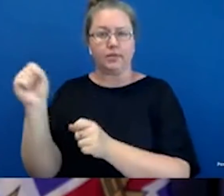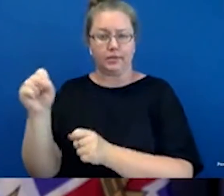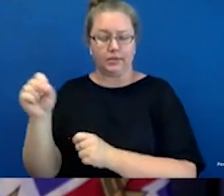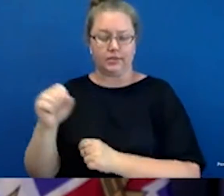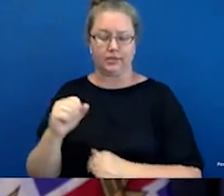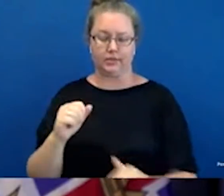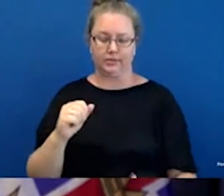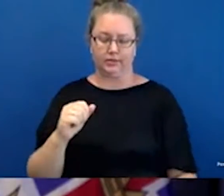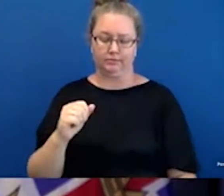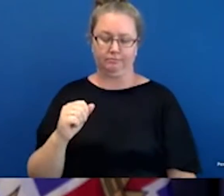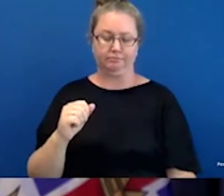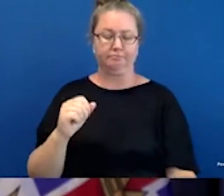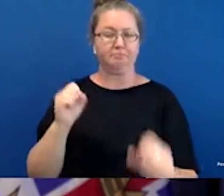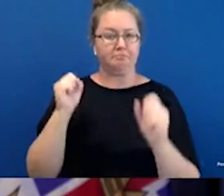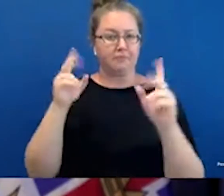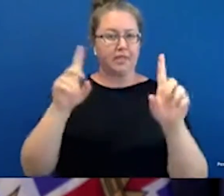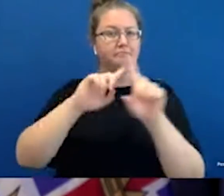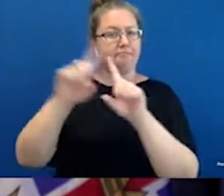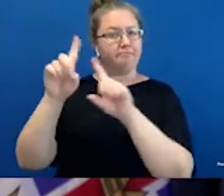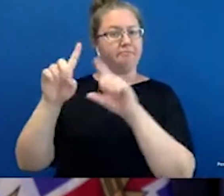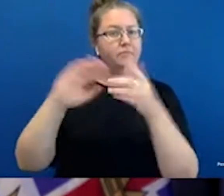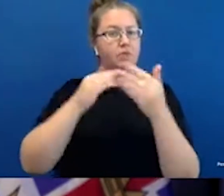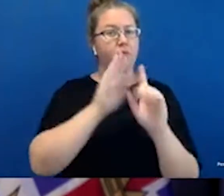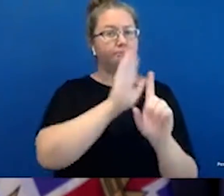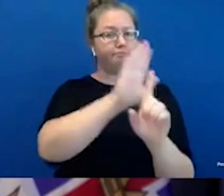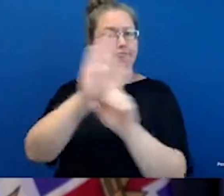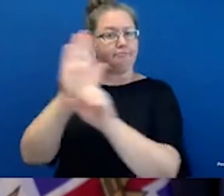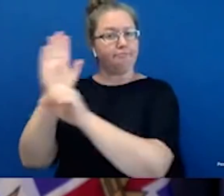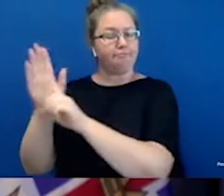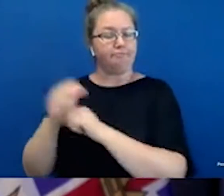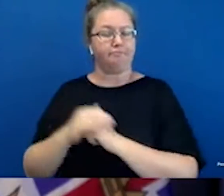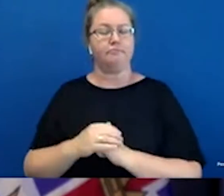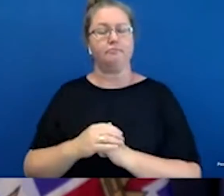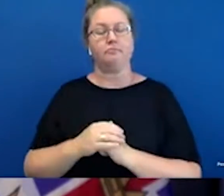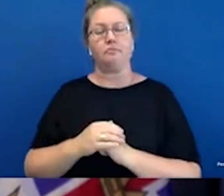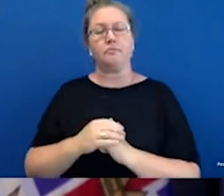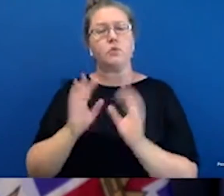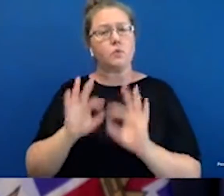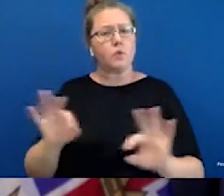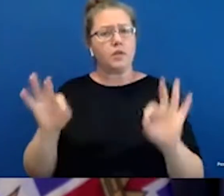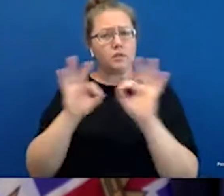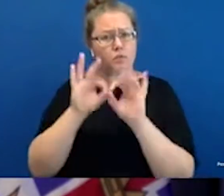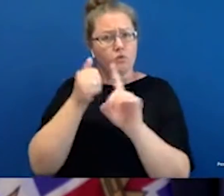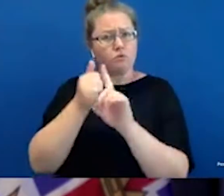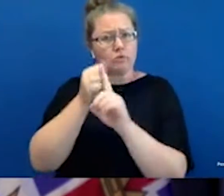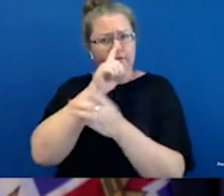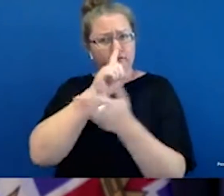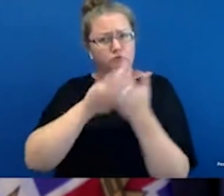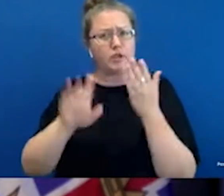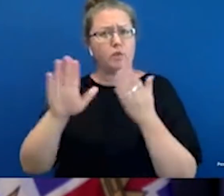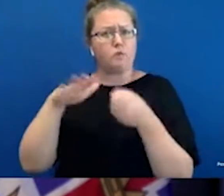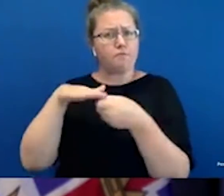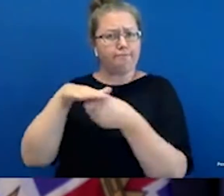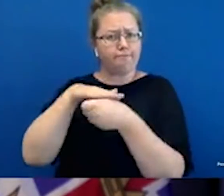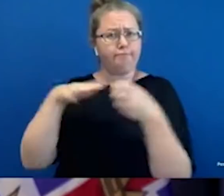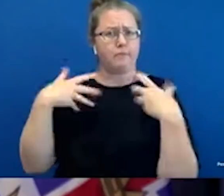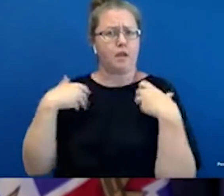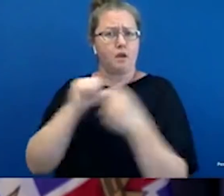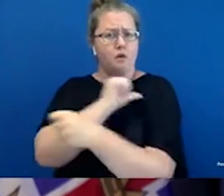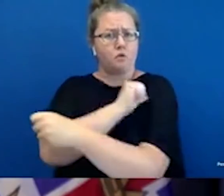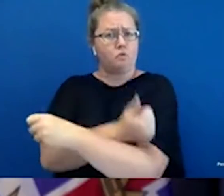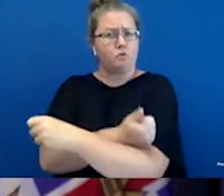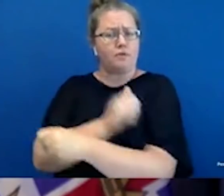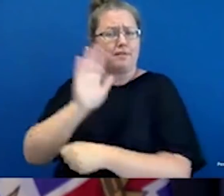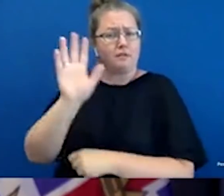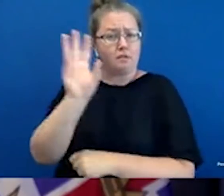ongoing exposures in many communities around the province, and we encourage people to check regularly with their health authority